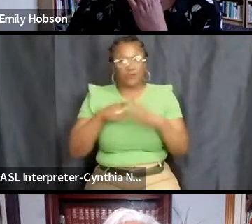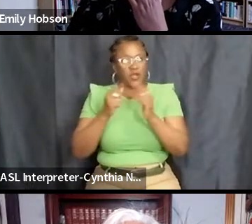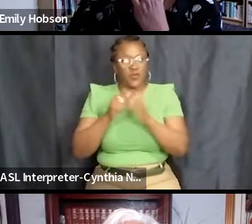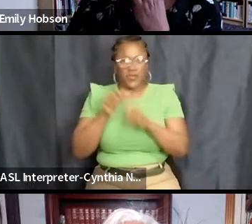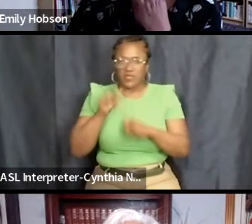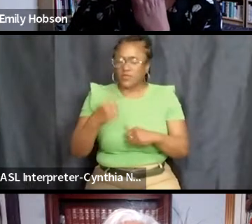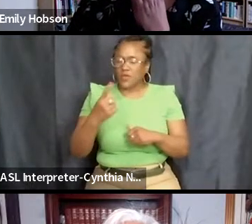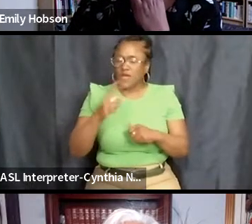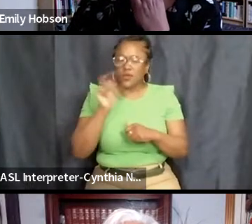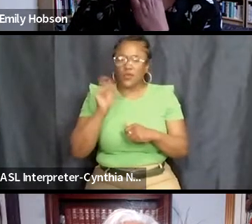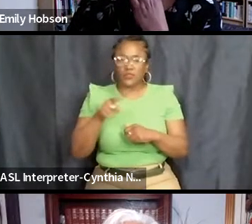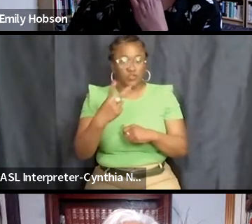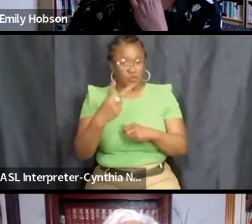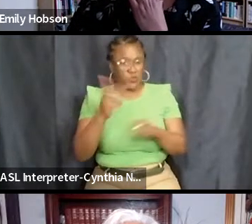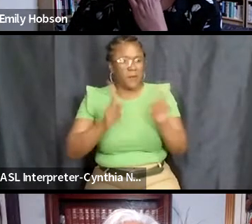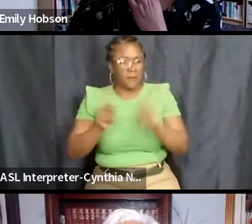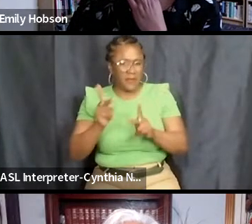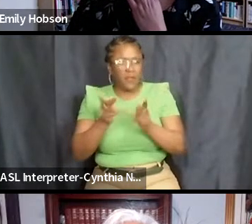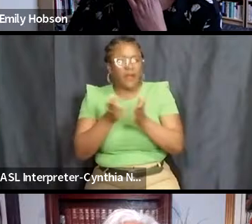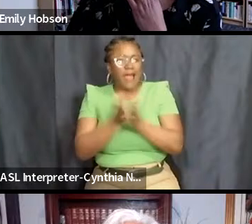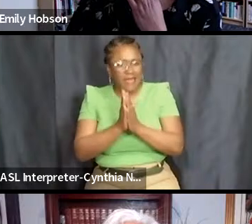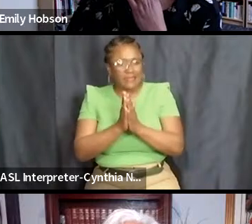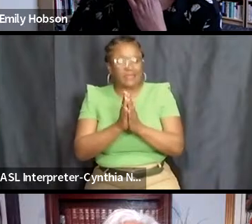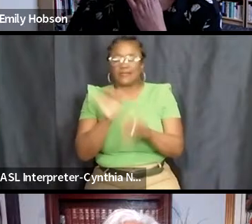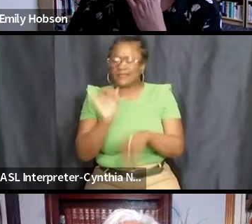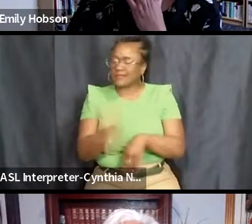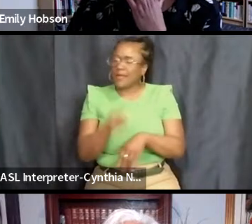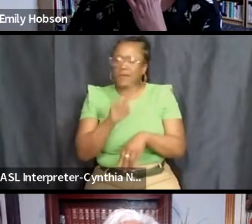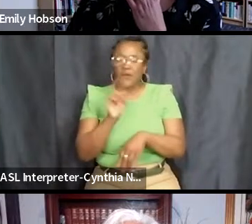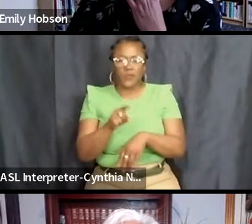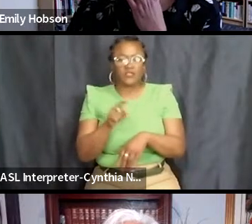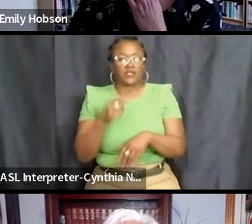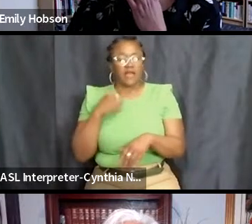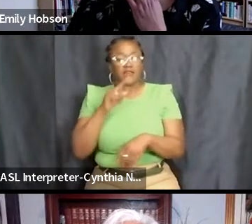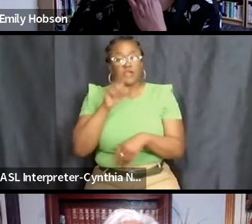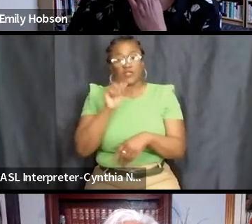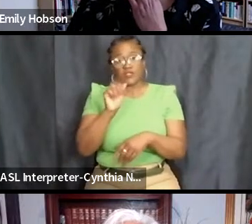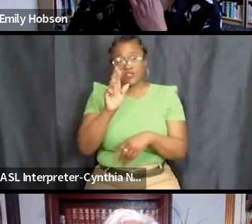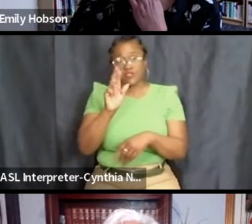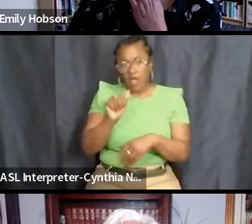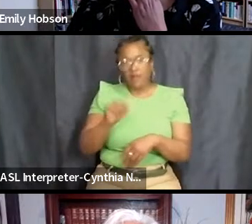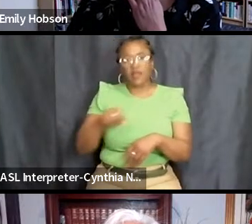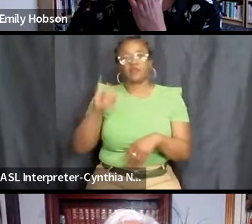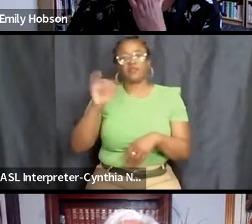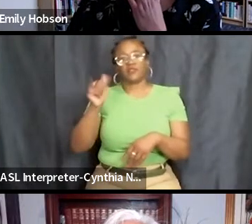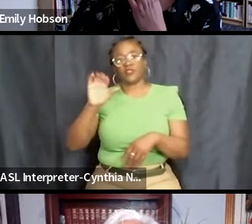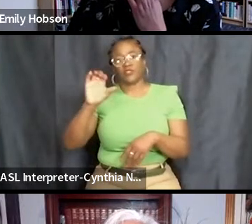one. There are two people who are asking the same question. We've got Zara, we've got Jacqueline.